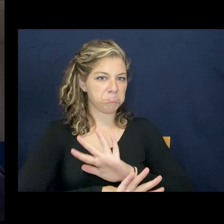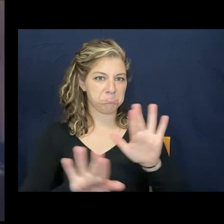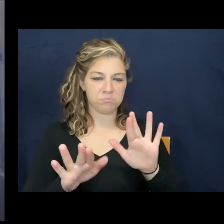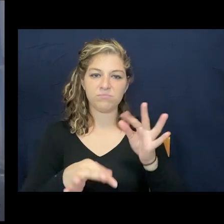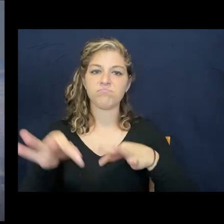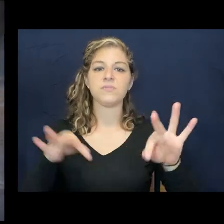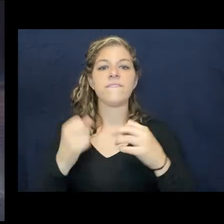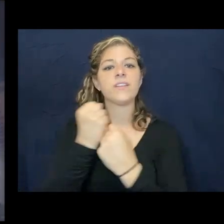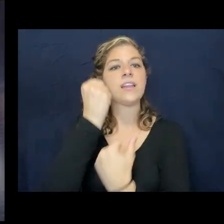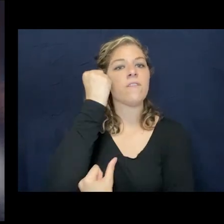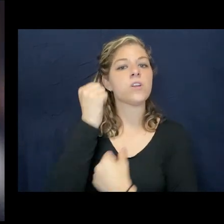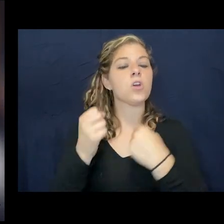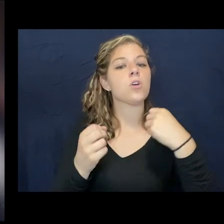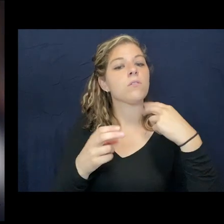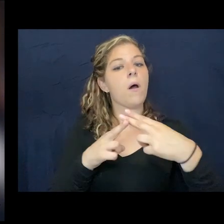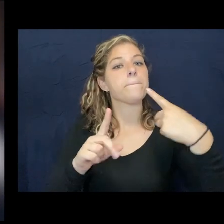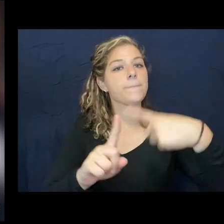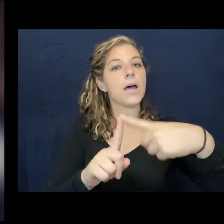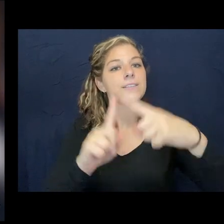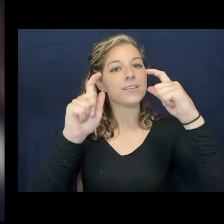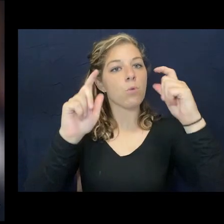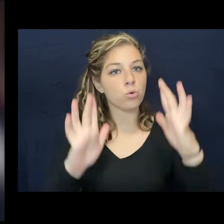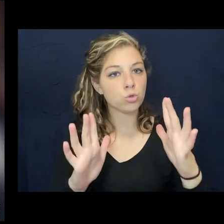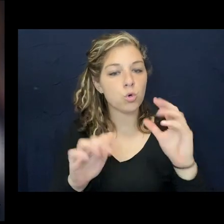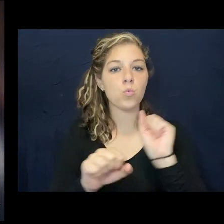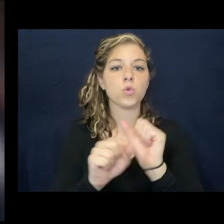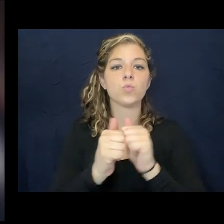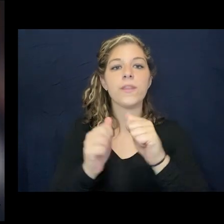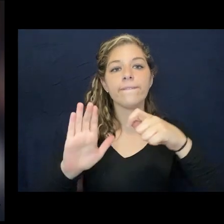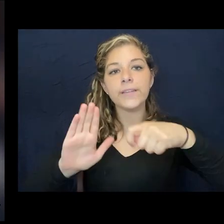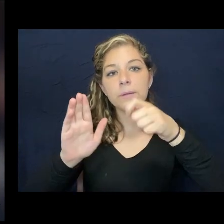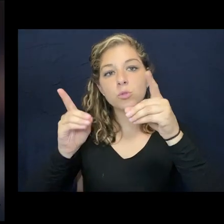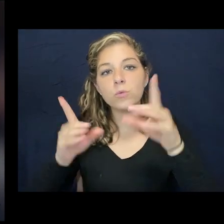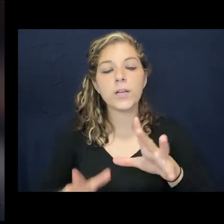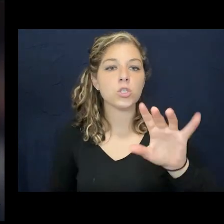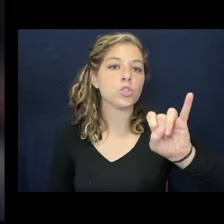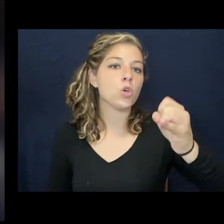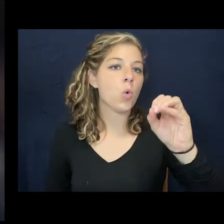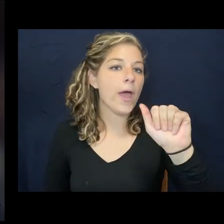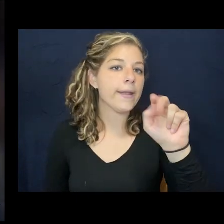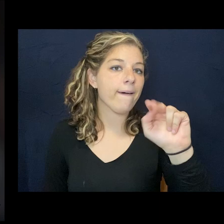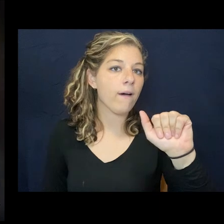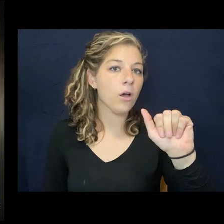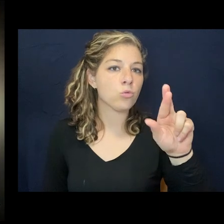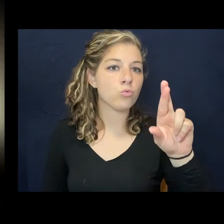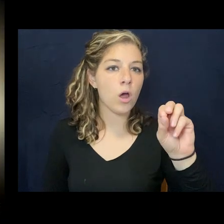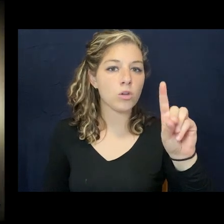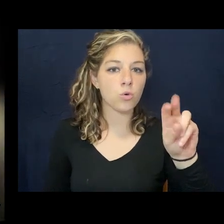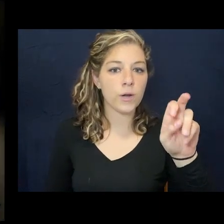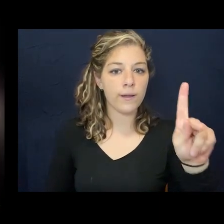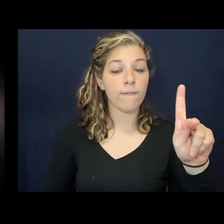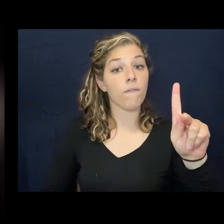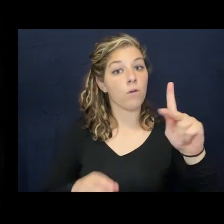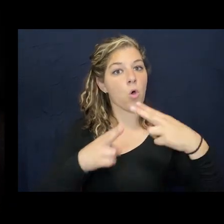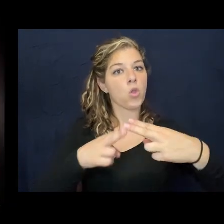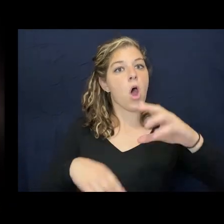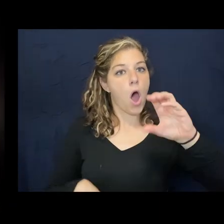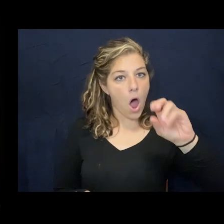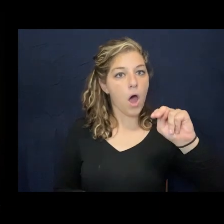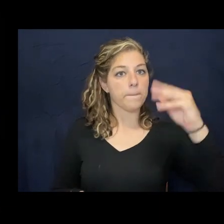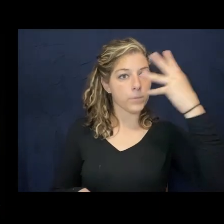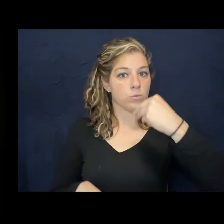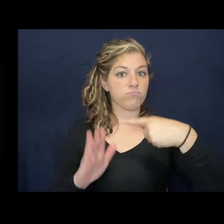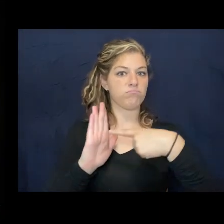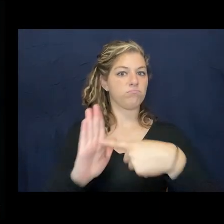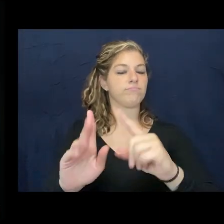started a foundation called Positive Exposure. He worked with film director Joanna Rudnick to create the film On Beauty, which